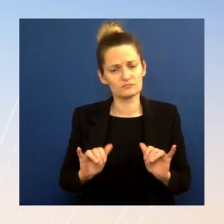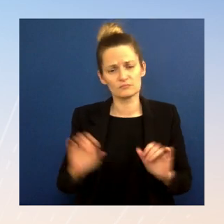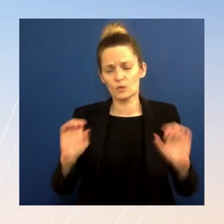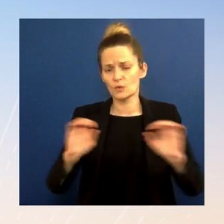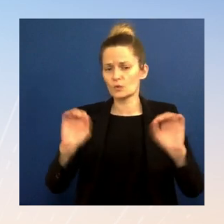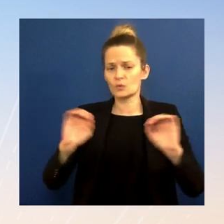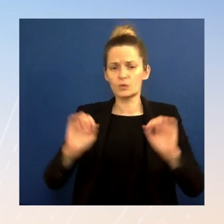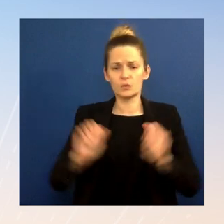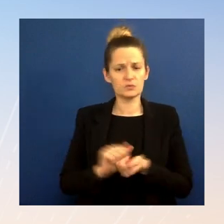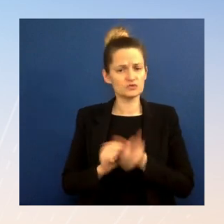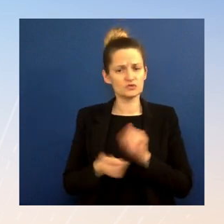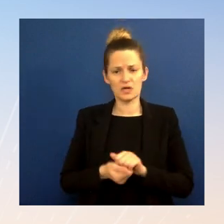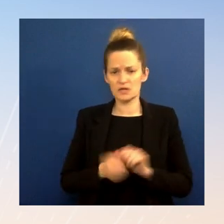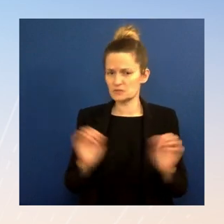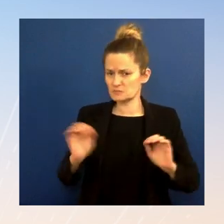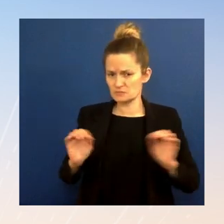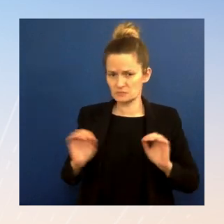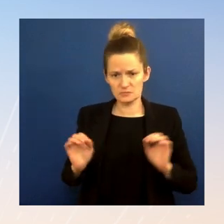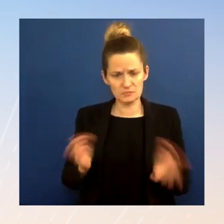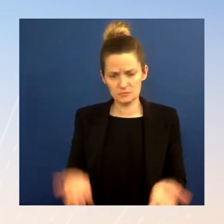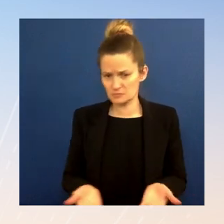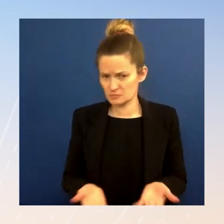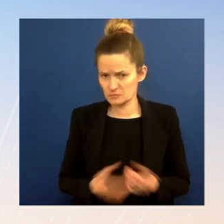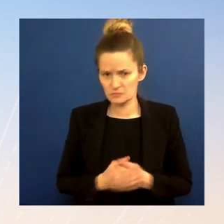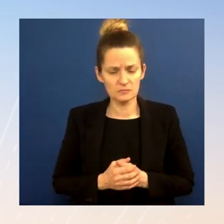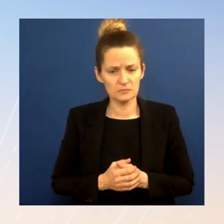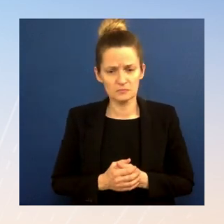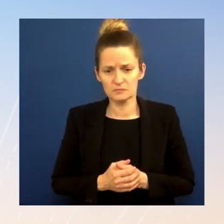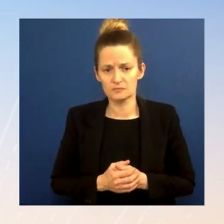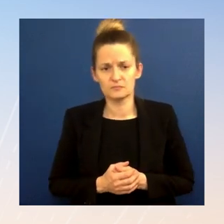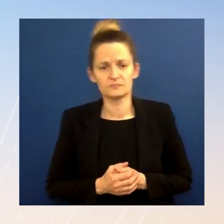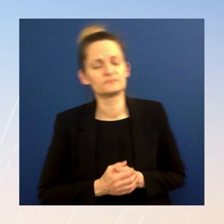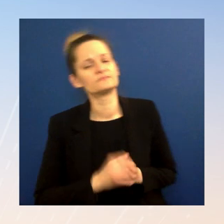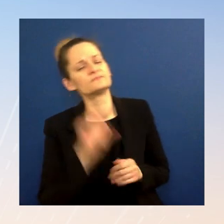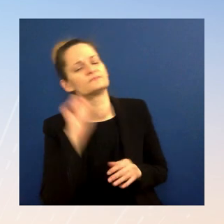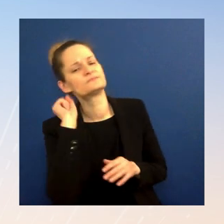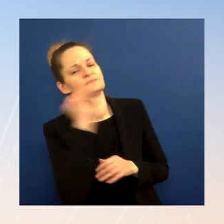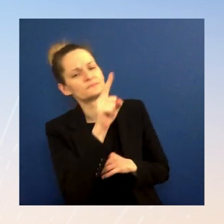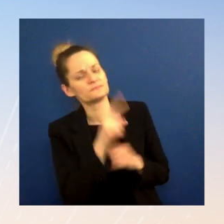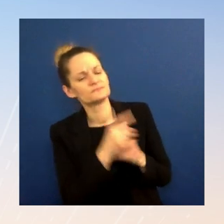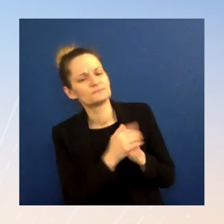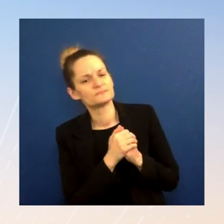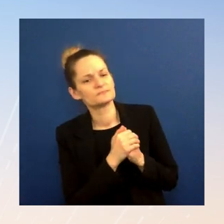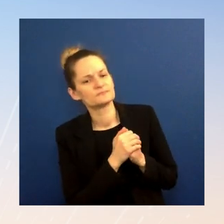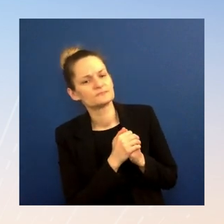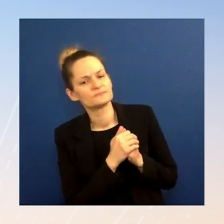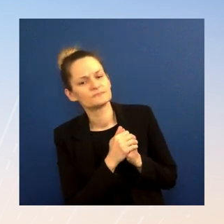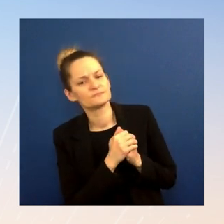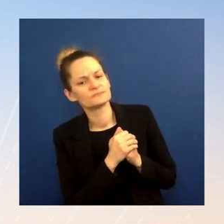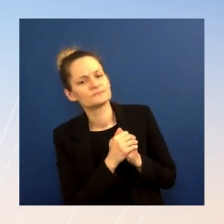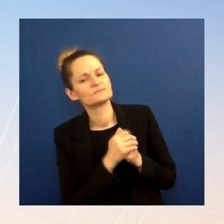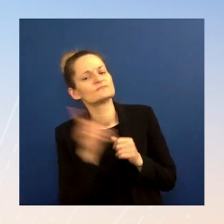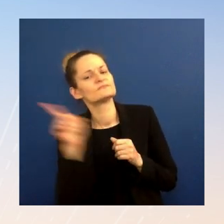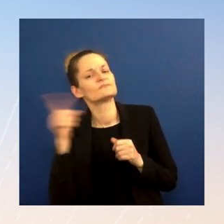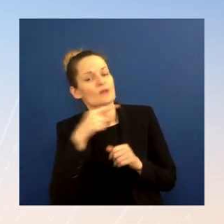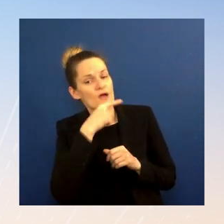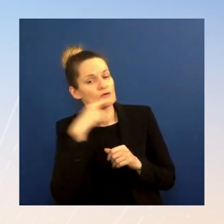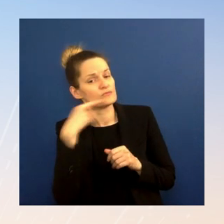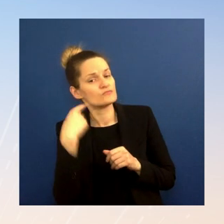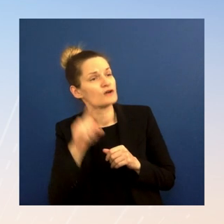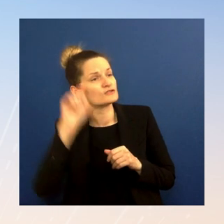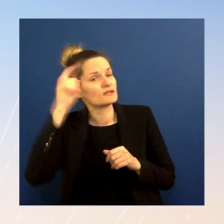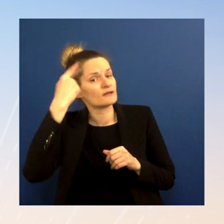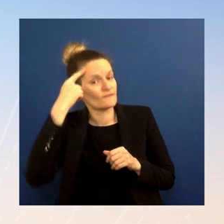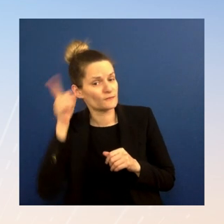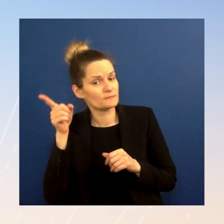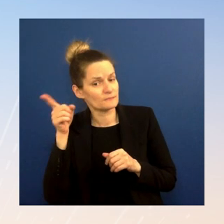internal protocols. Go ahead. Hey, thanks, Jen. The Kremlin responded to President Biden labeling Putin a war criminal yesterday by